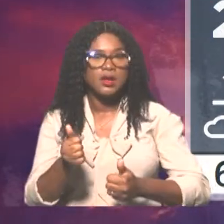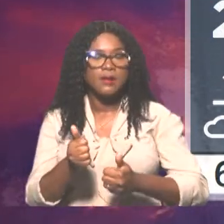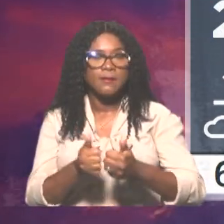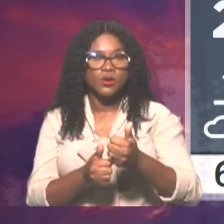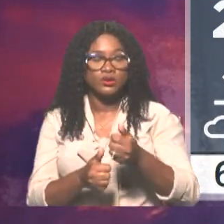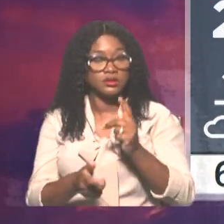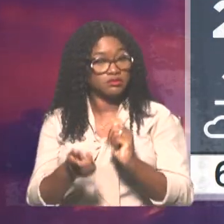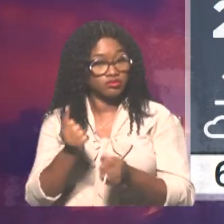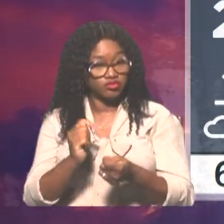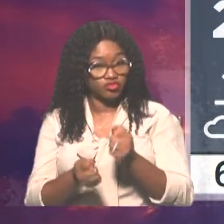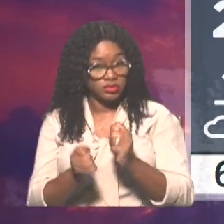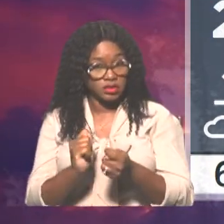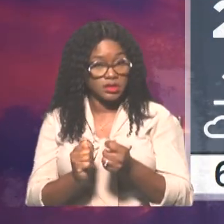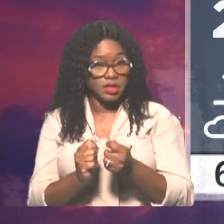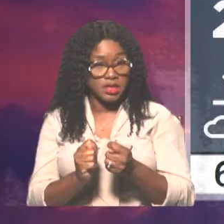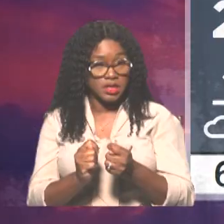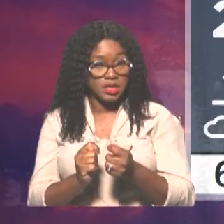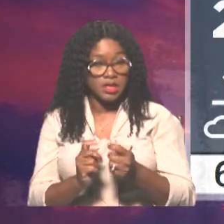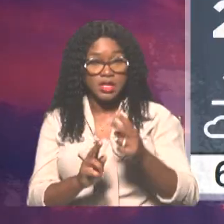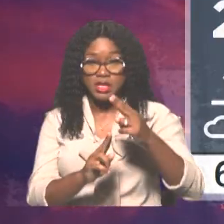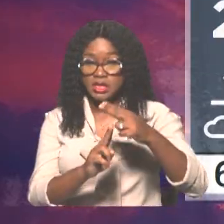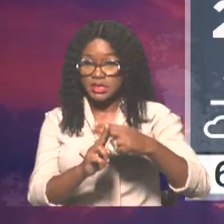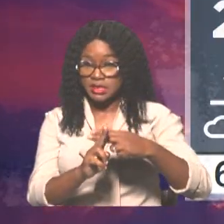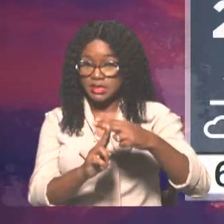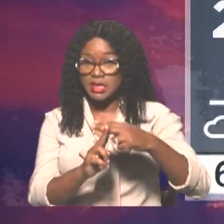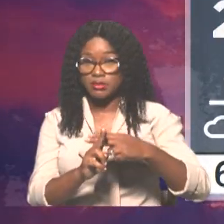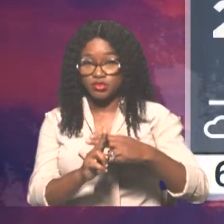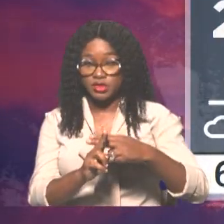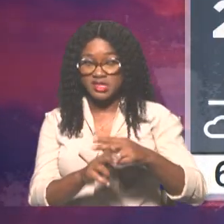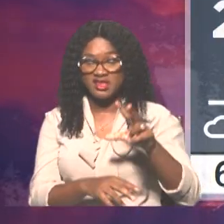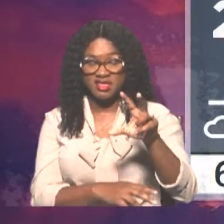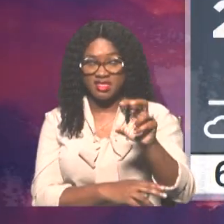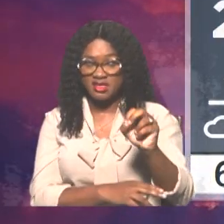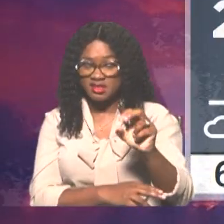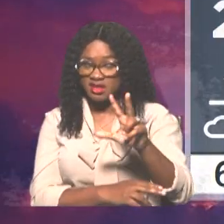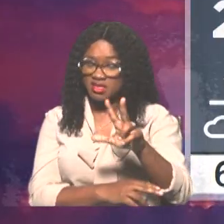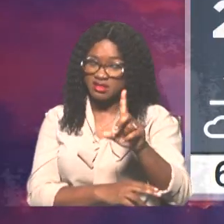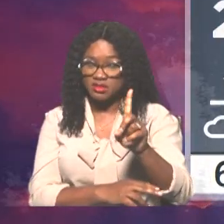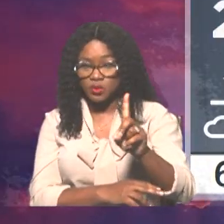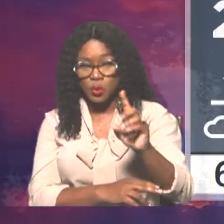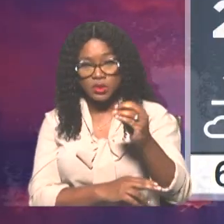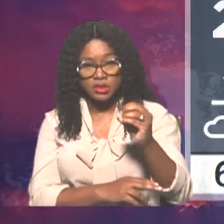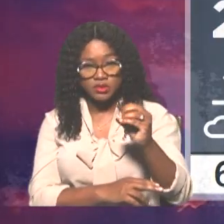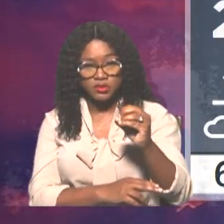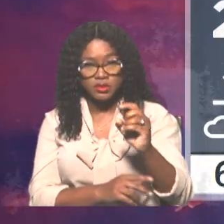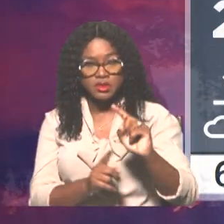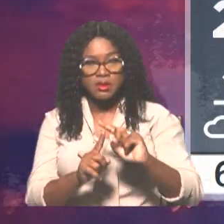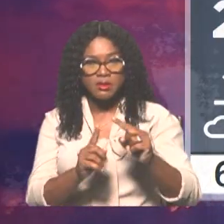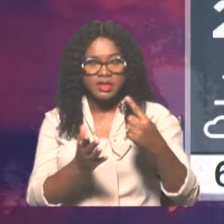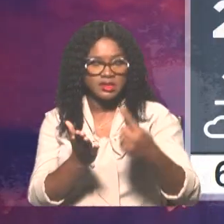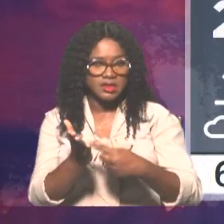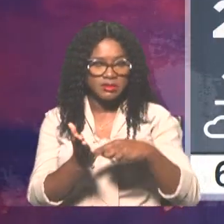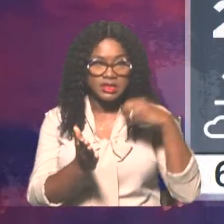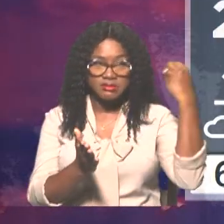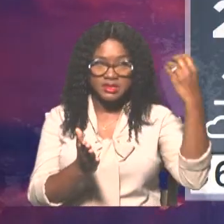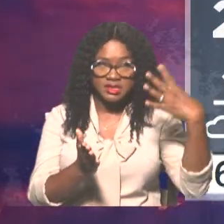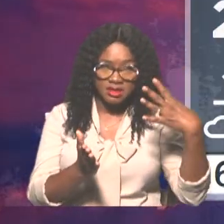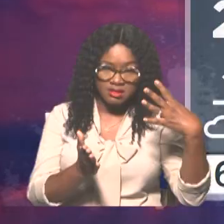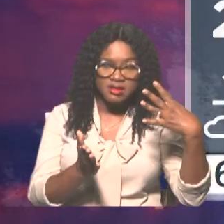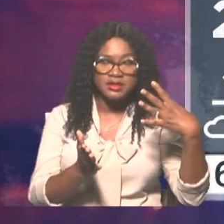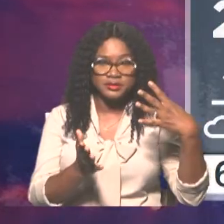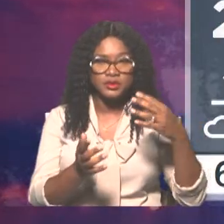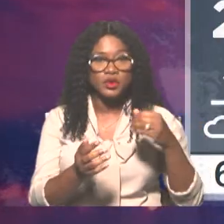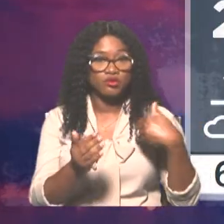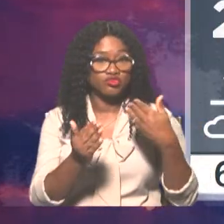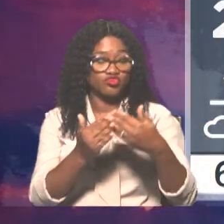of Trinidad. High temperatures will peak around 30, 31, but those sunnier times would reach around